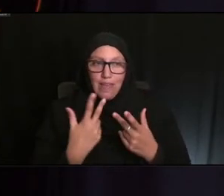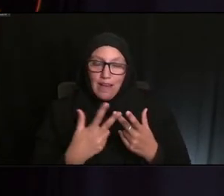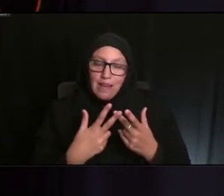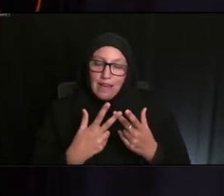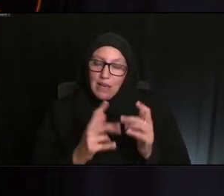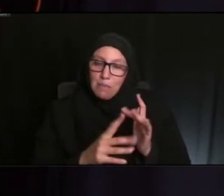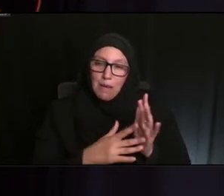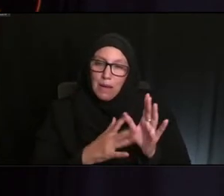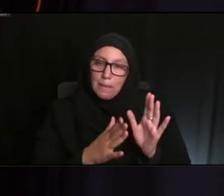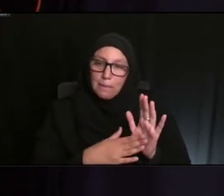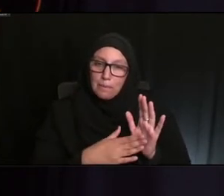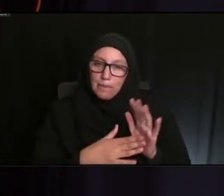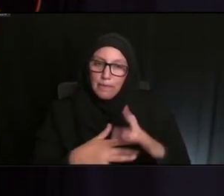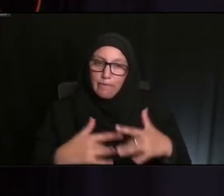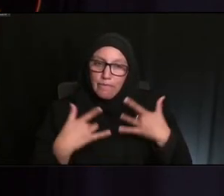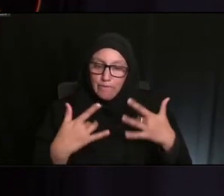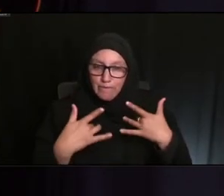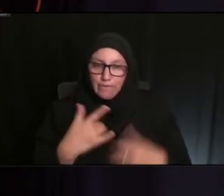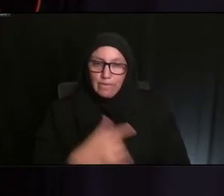In his lifetime,